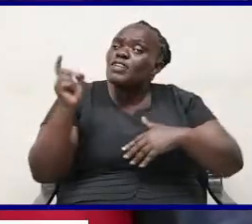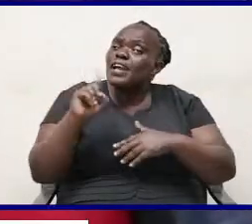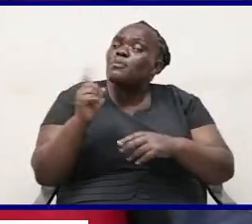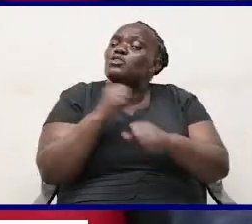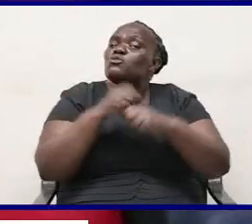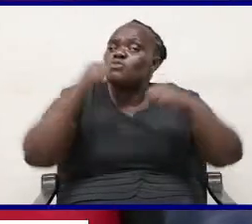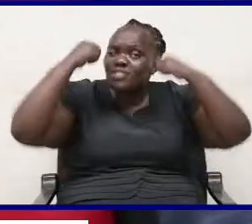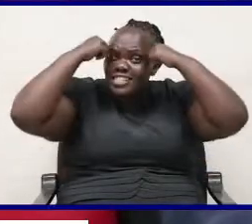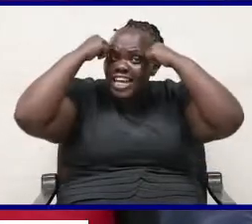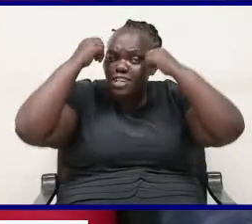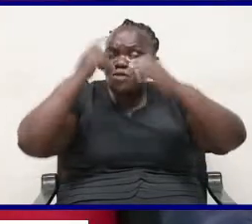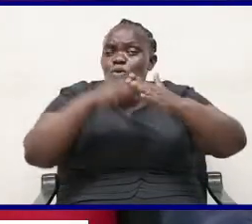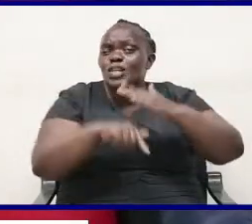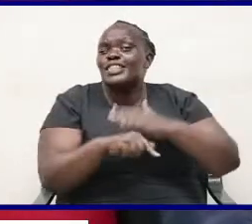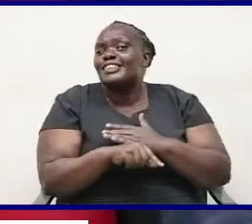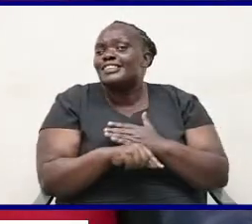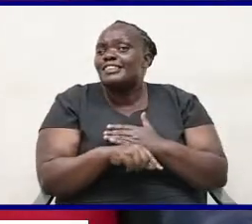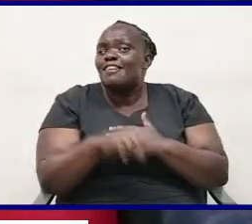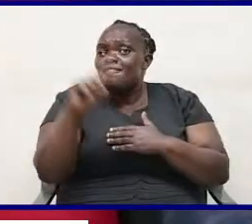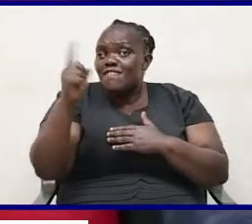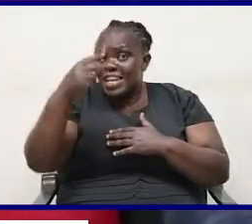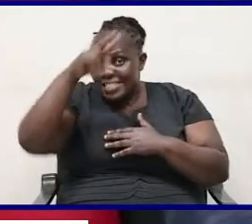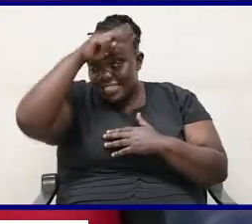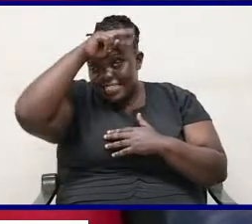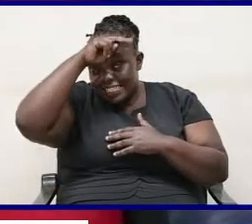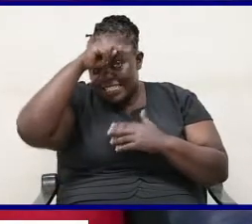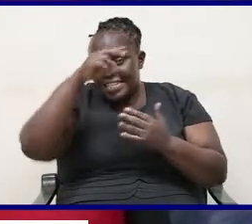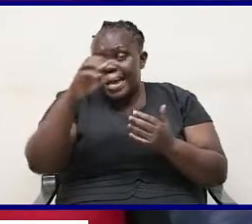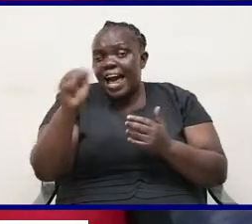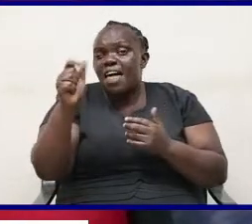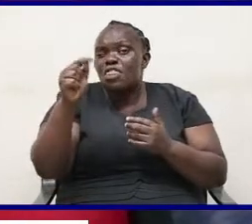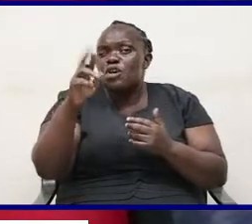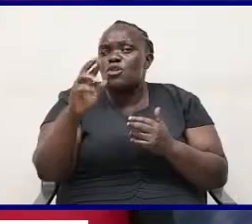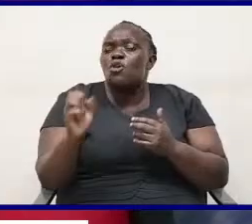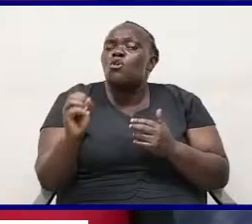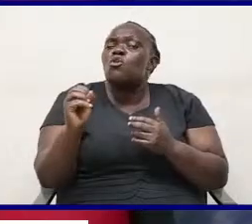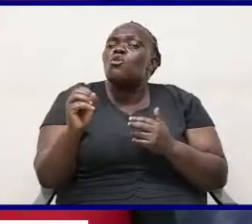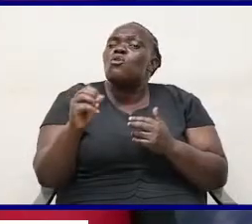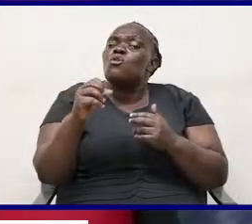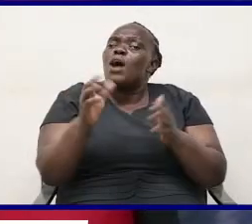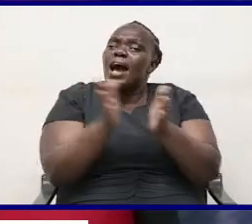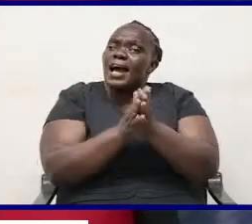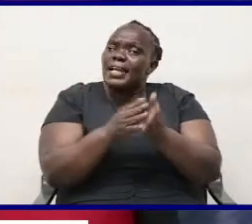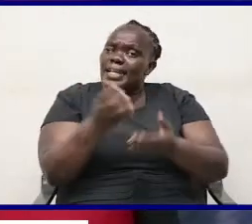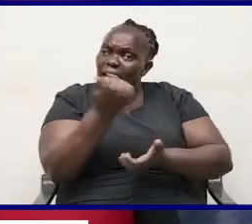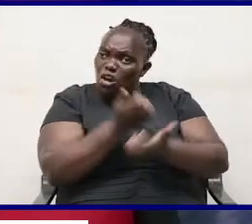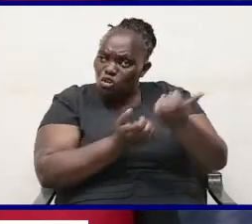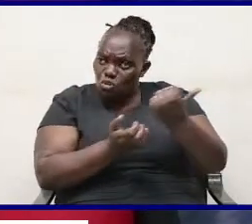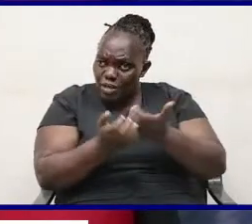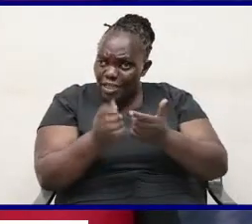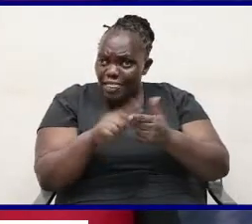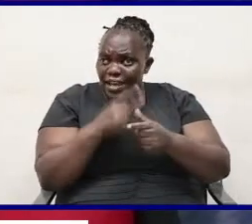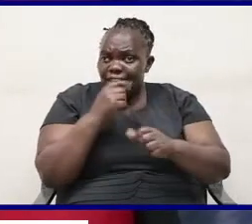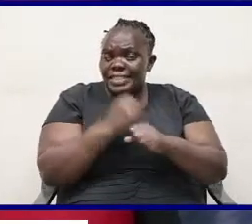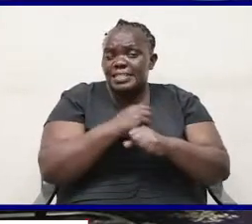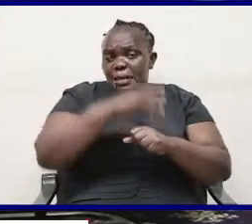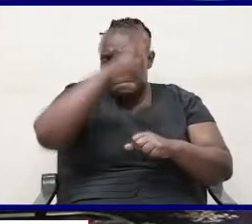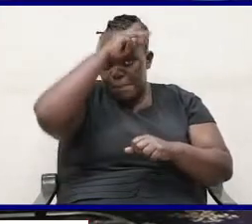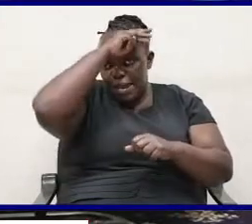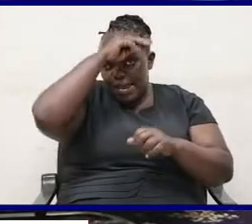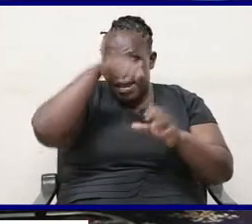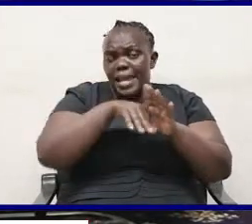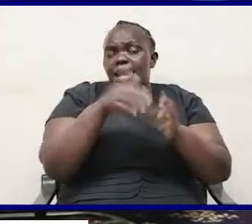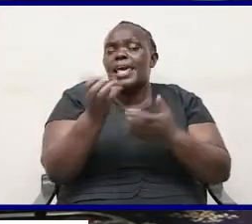what did you study? I studied, my first degree was in anthropology and economics. Oh, wow. What a combination. Then I did my master's